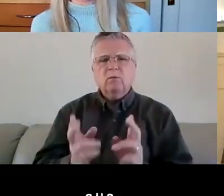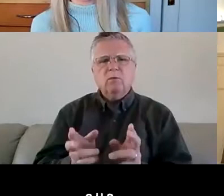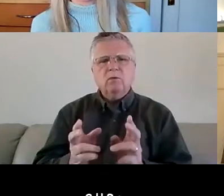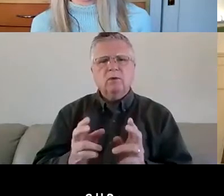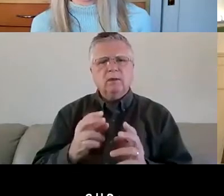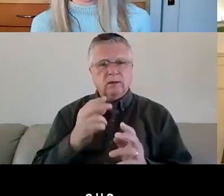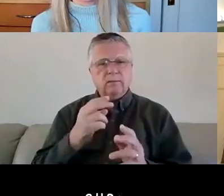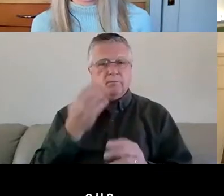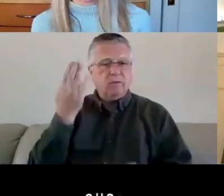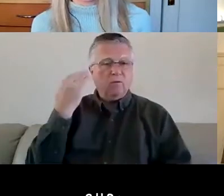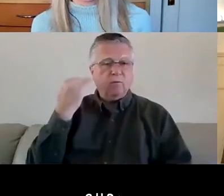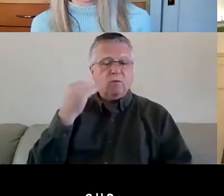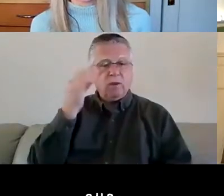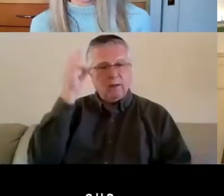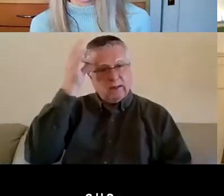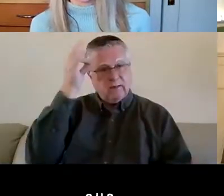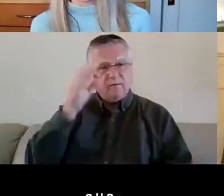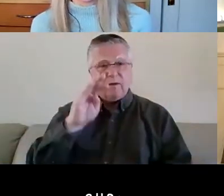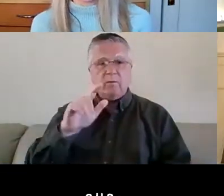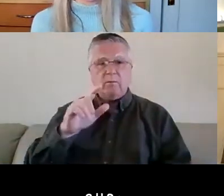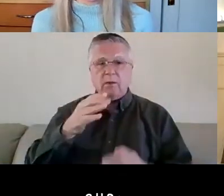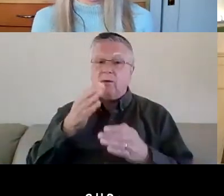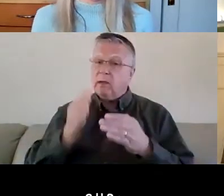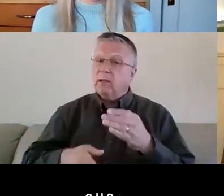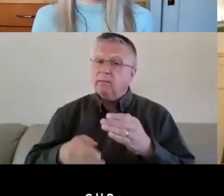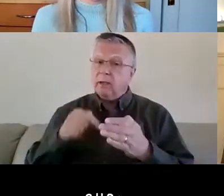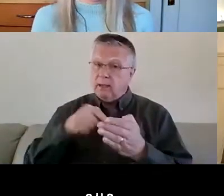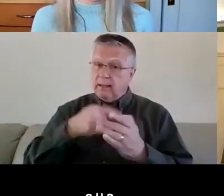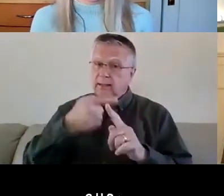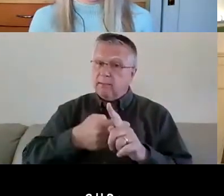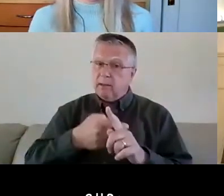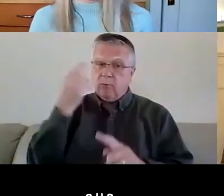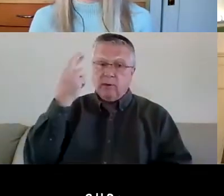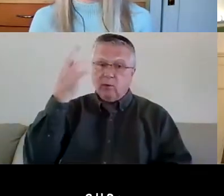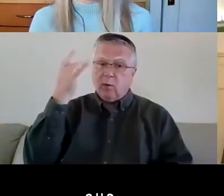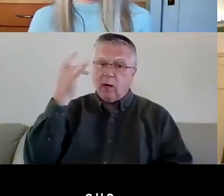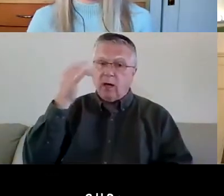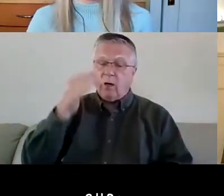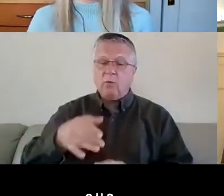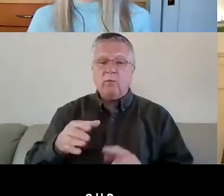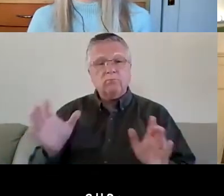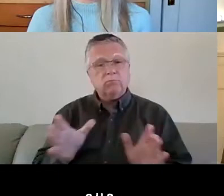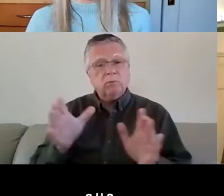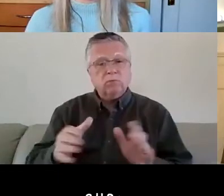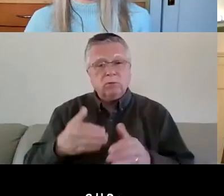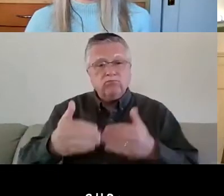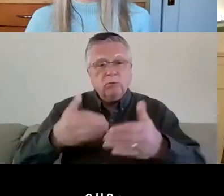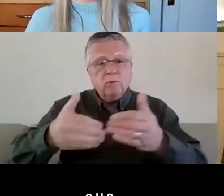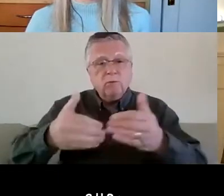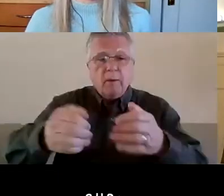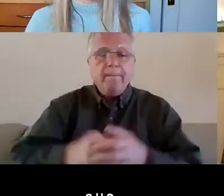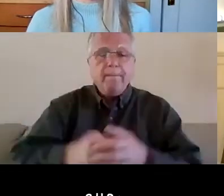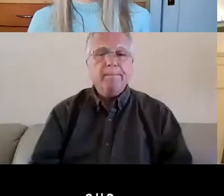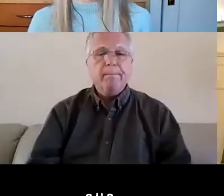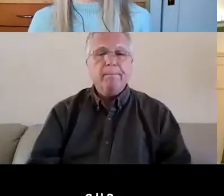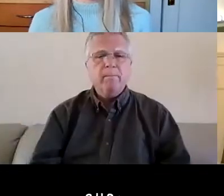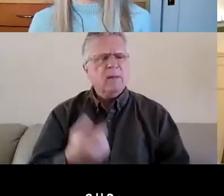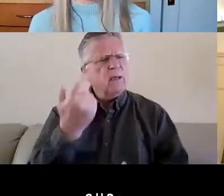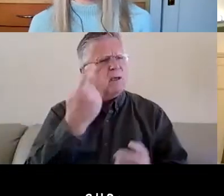the federal bill expires this month, which is why we want to move this along. Is there any other comments from